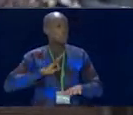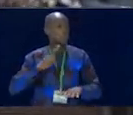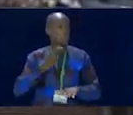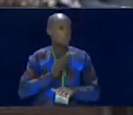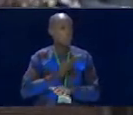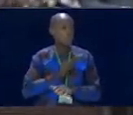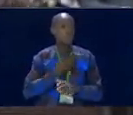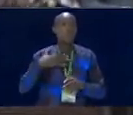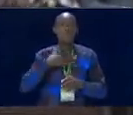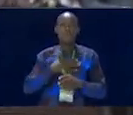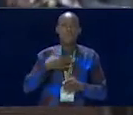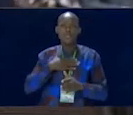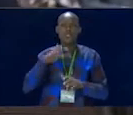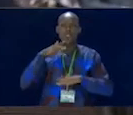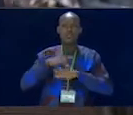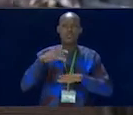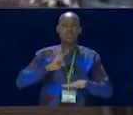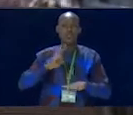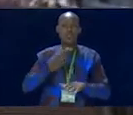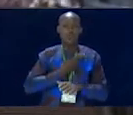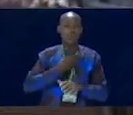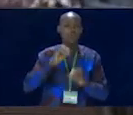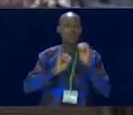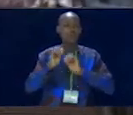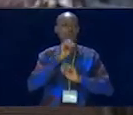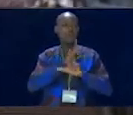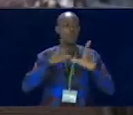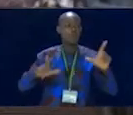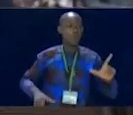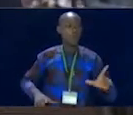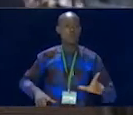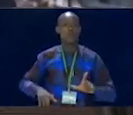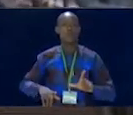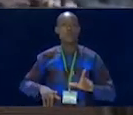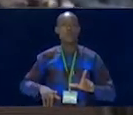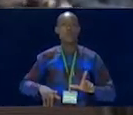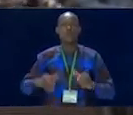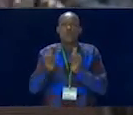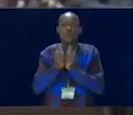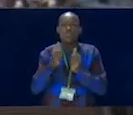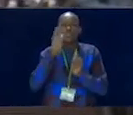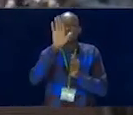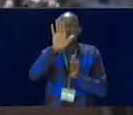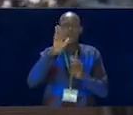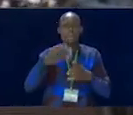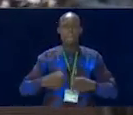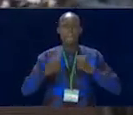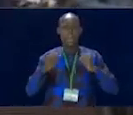Please touch us. Touch us, oh God. By your power, touch us.